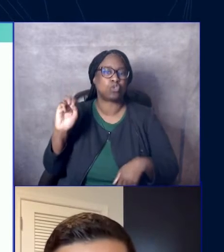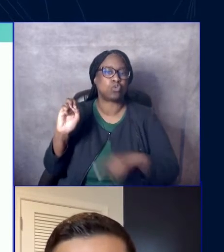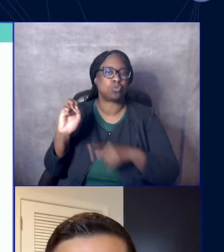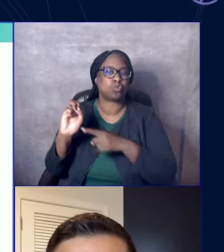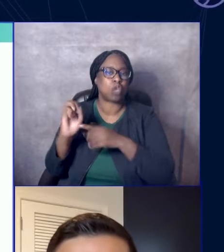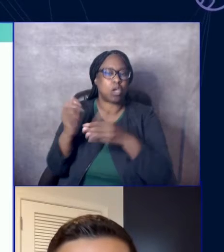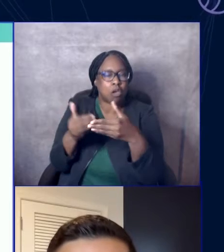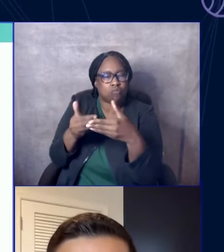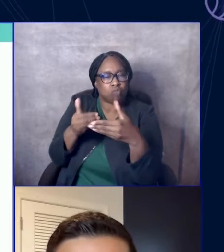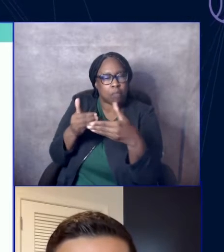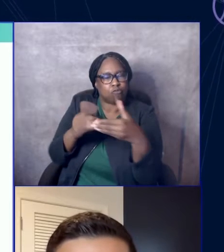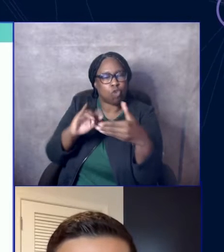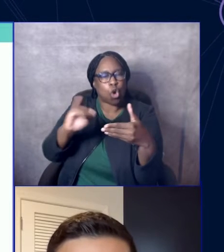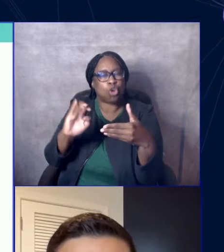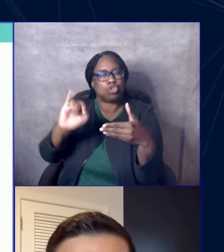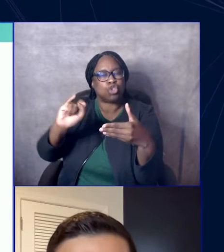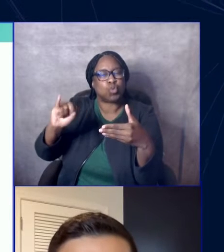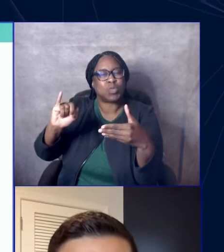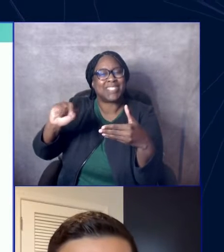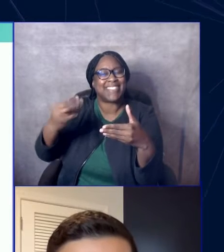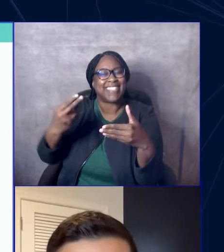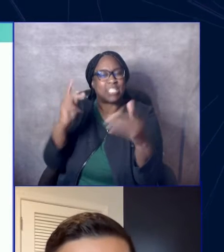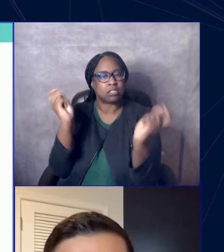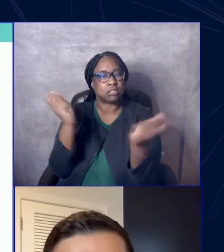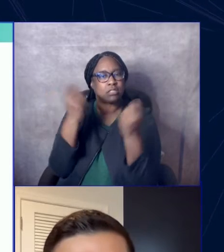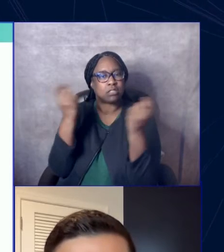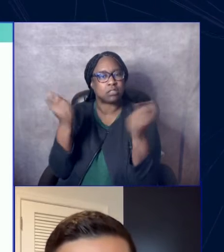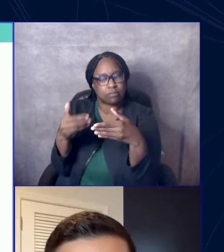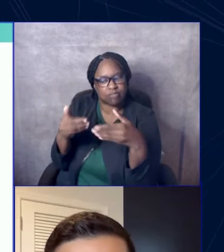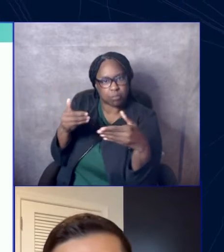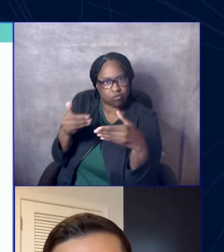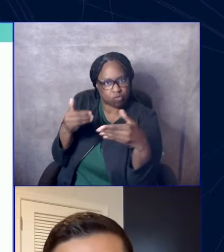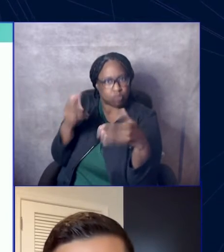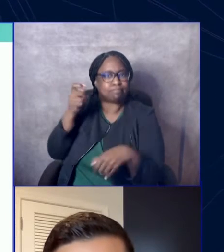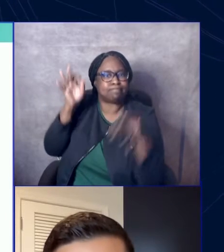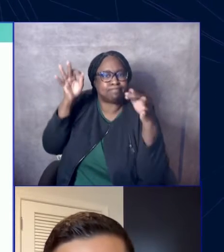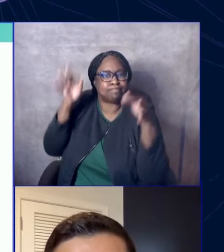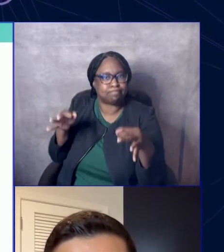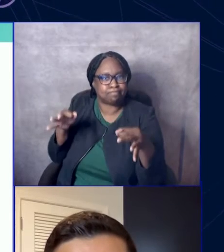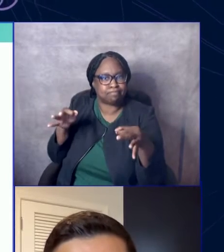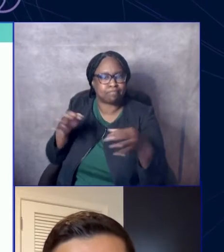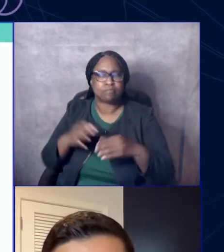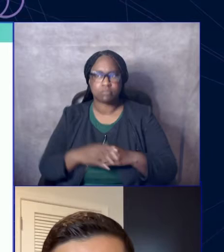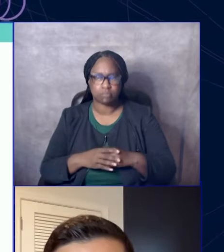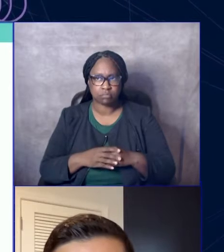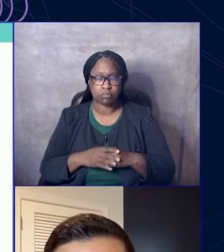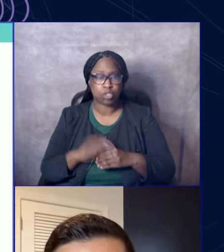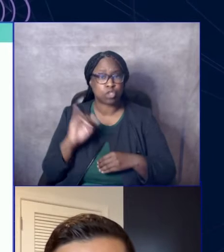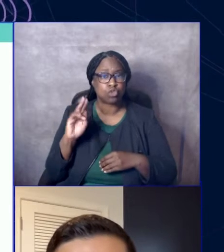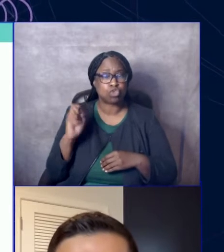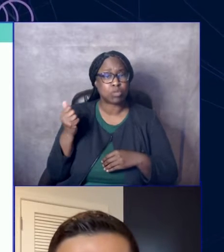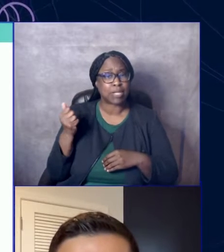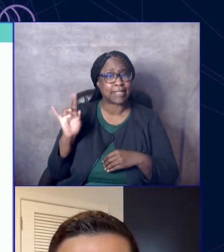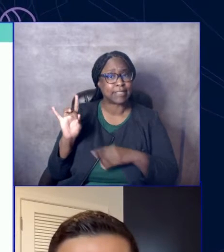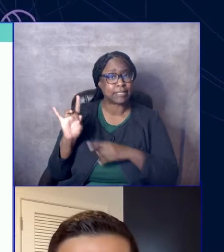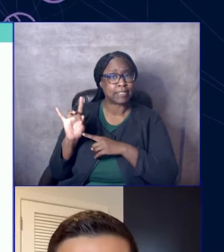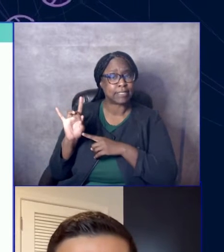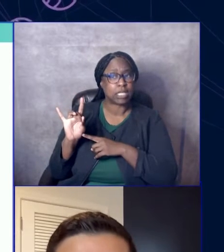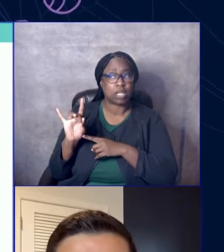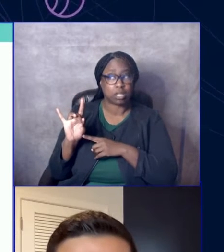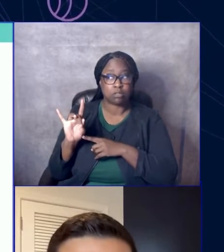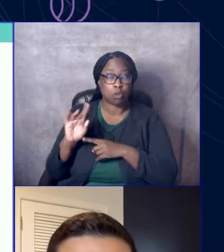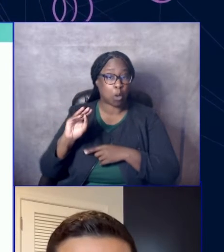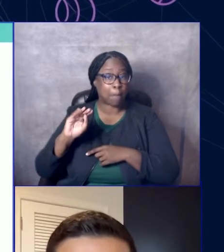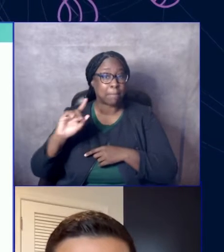Juneteenth. And so it was really important that as we were doing media around the decision on June 18th, that we were lifting up